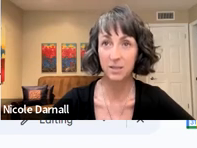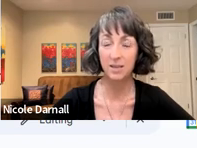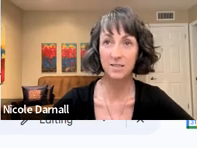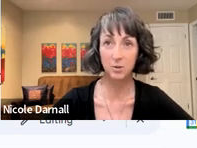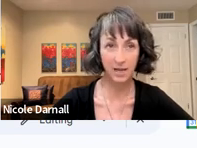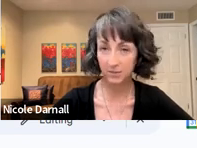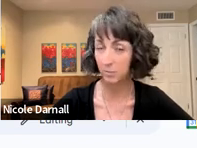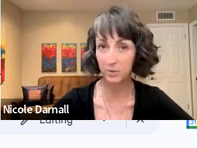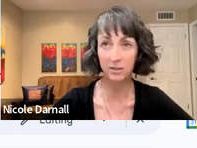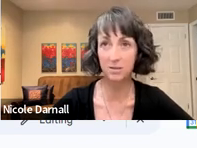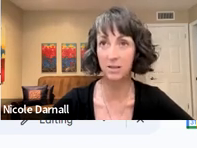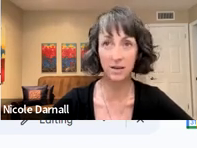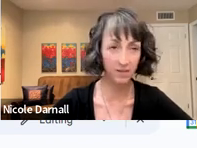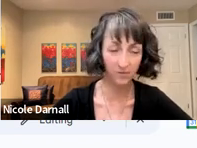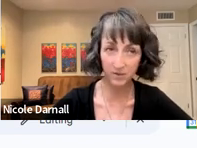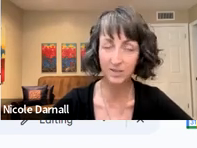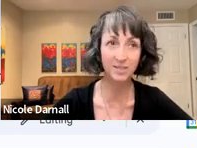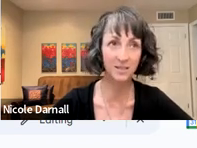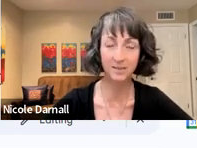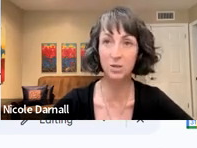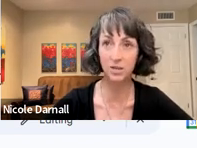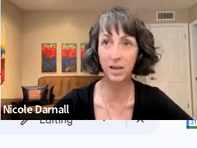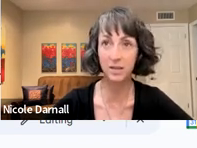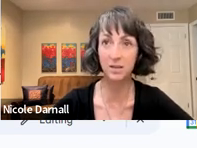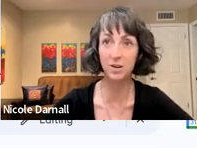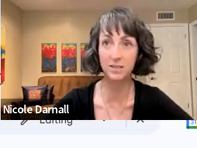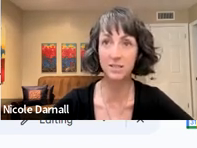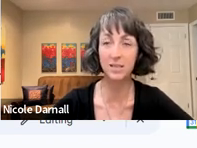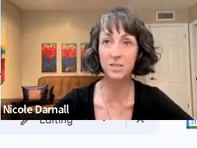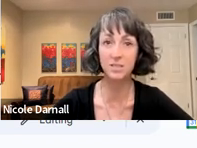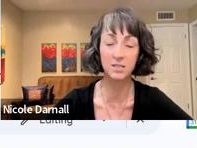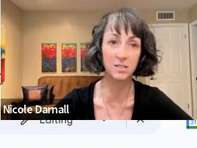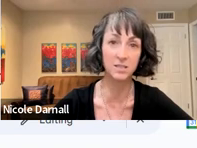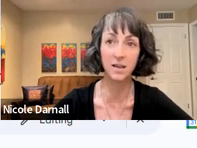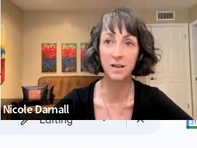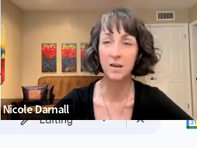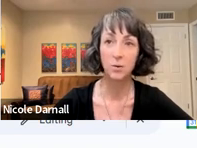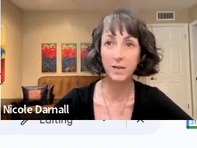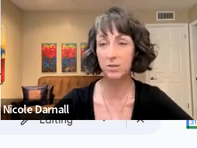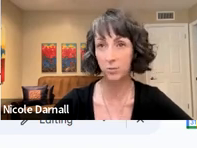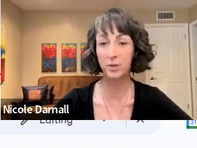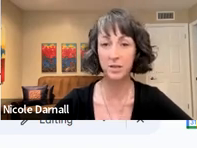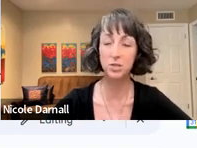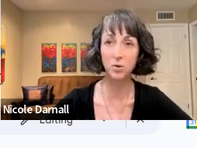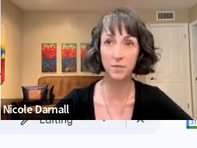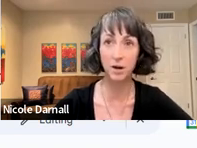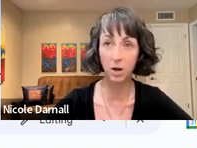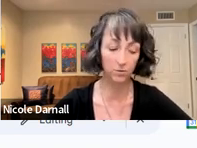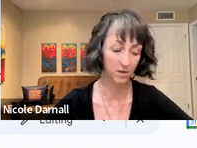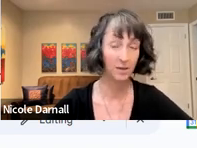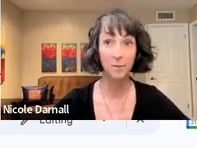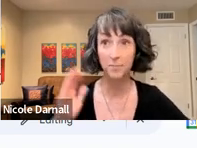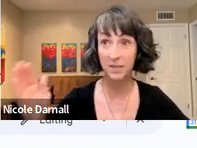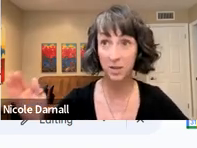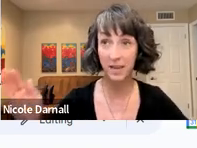lead. And so inevitably, there's a lot of inefficiency that's created across these agencies as they wrestle with the issue on their